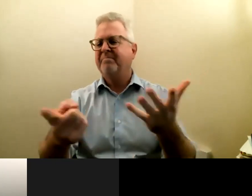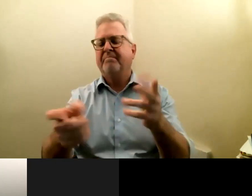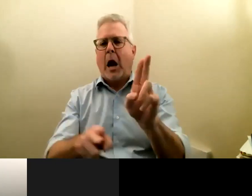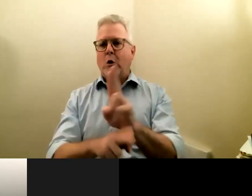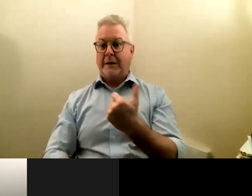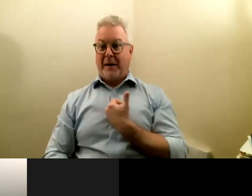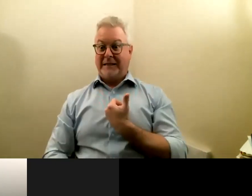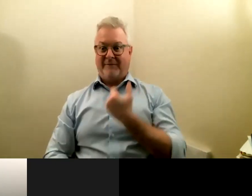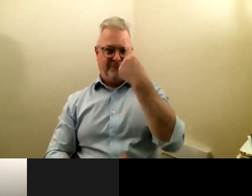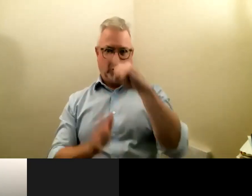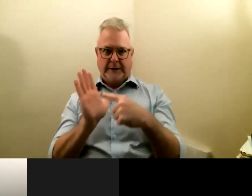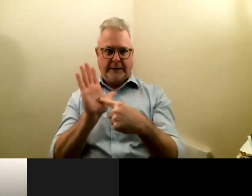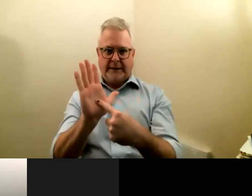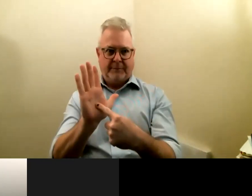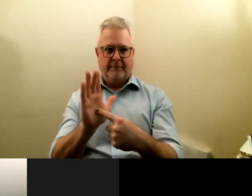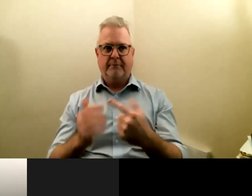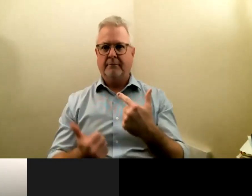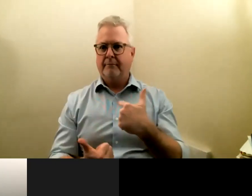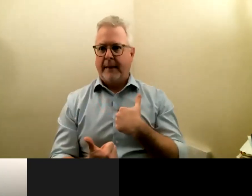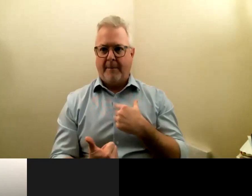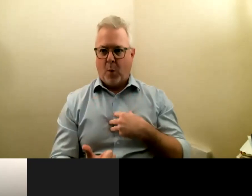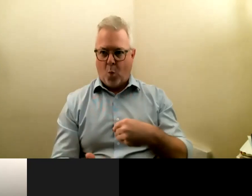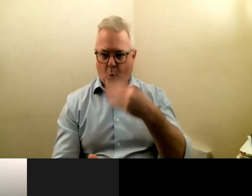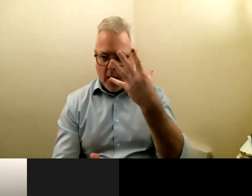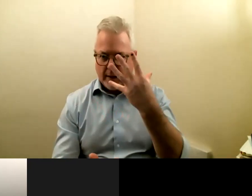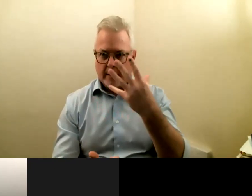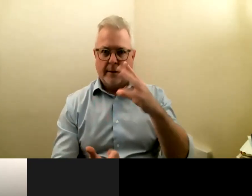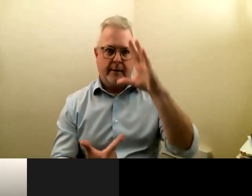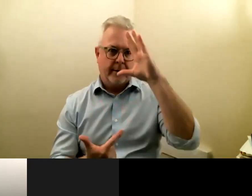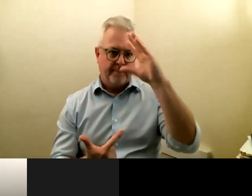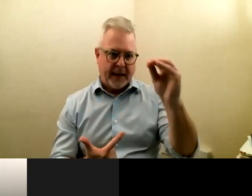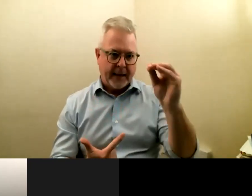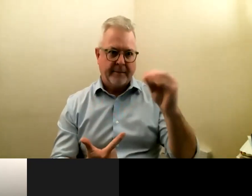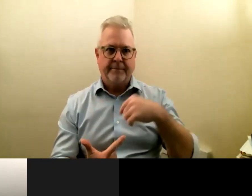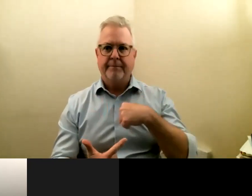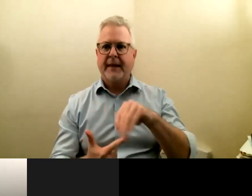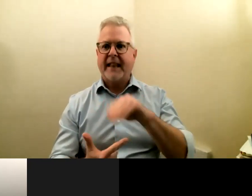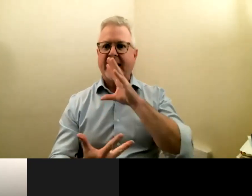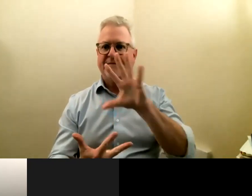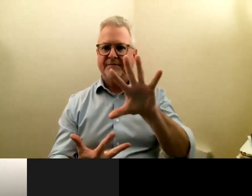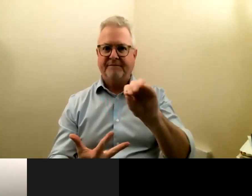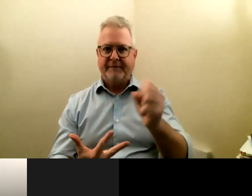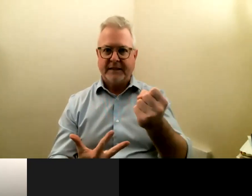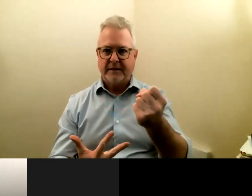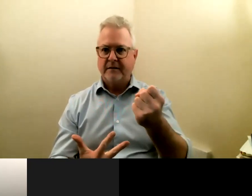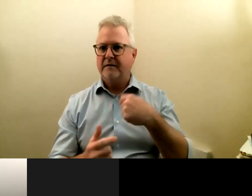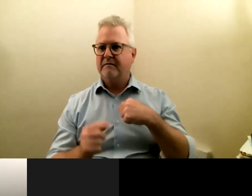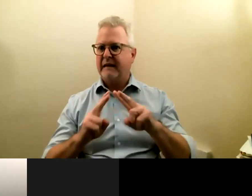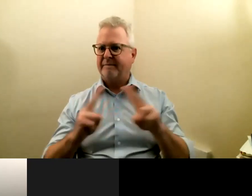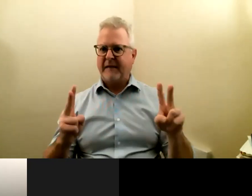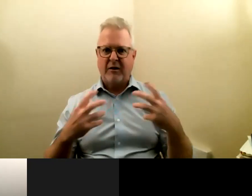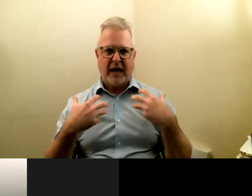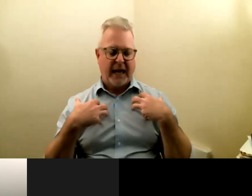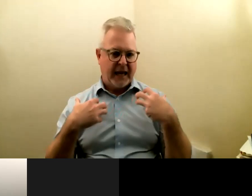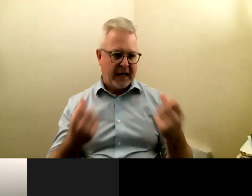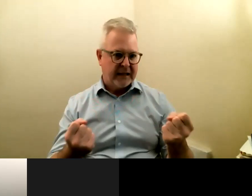time. I don't know. I'm using myself as an example. I'm just thinking of myself. I'm a white male, I'm in